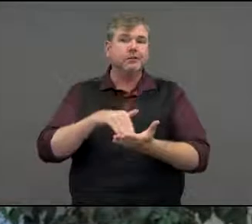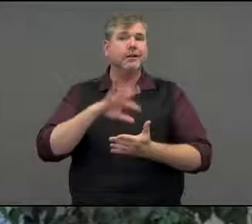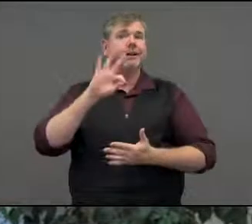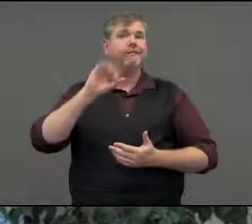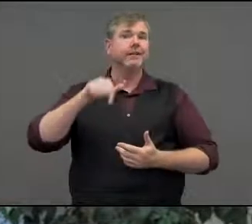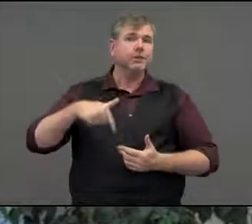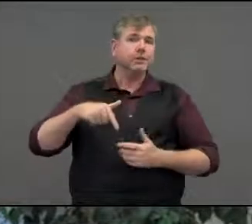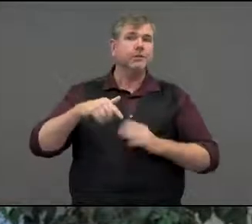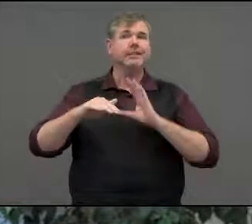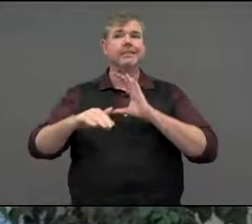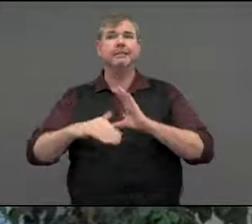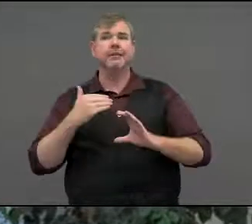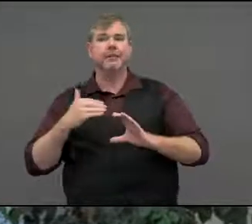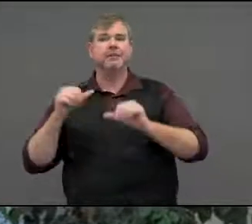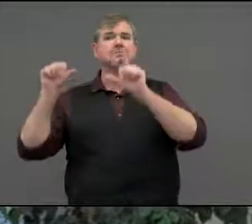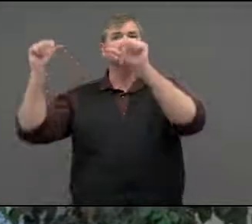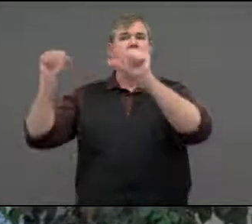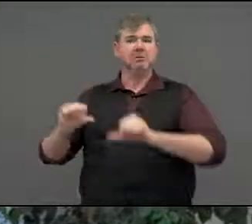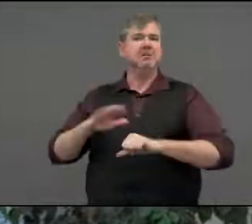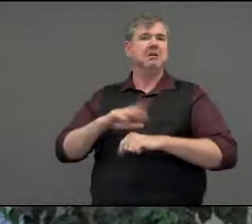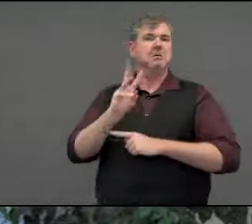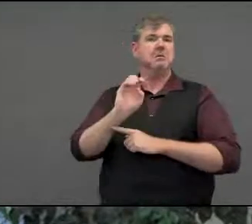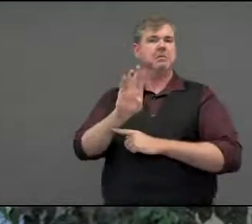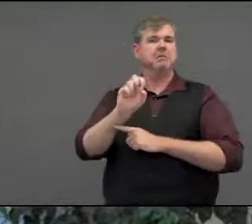Absolutely. We do have a Business Call Center